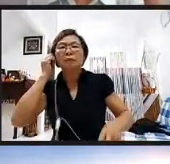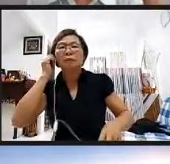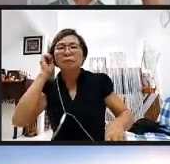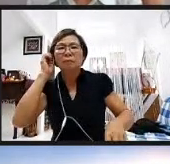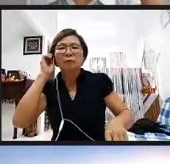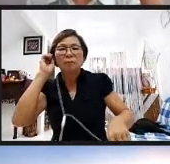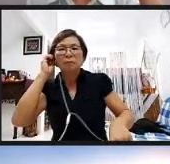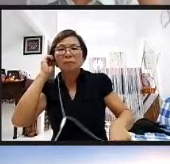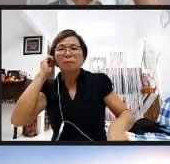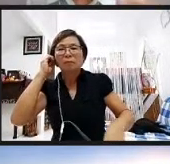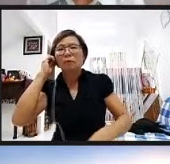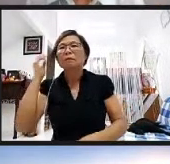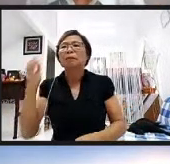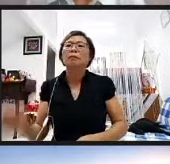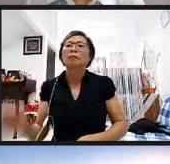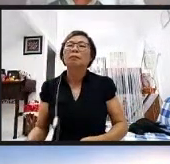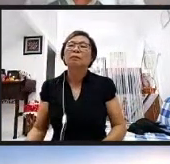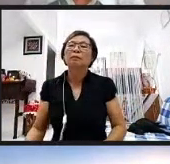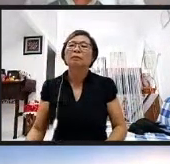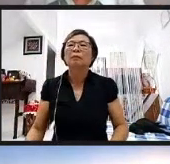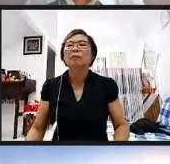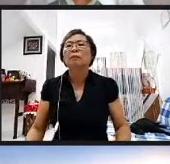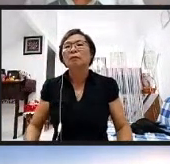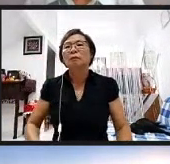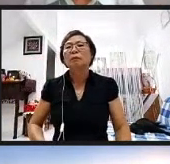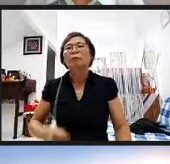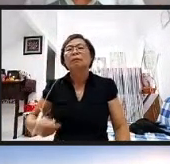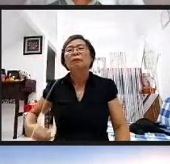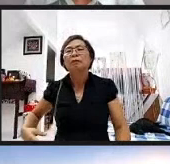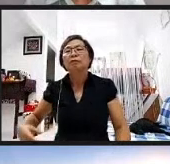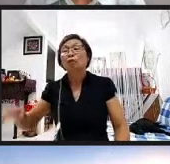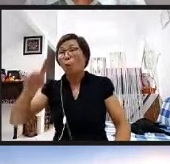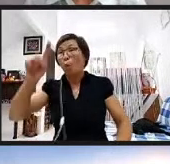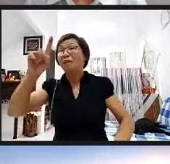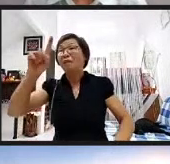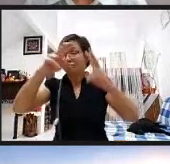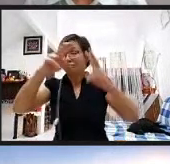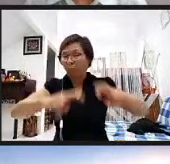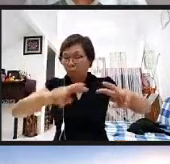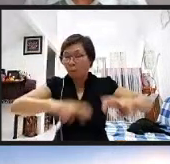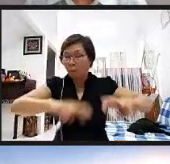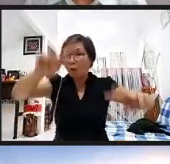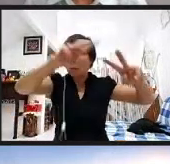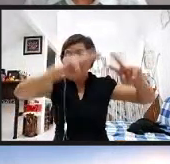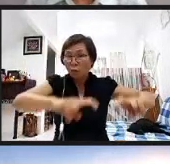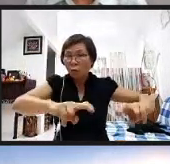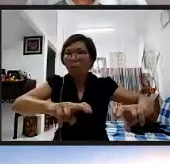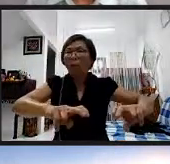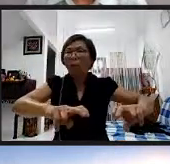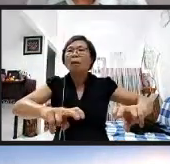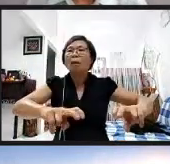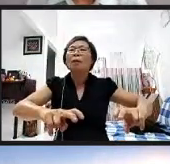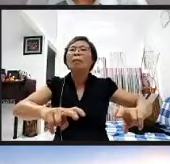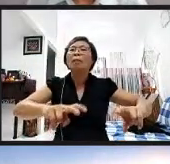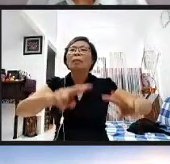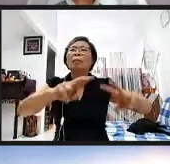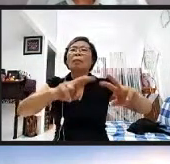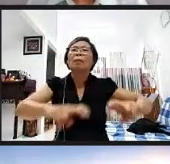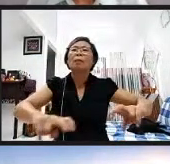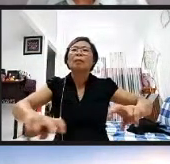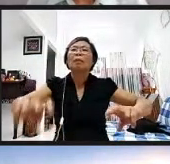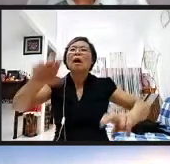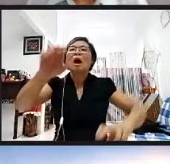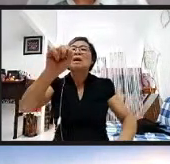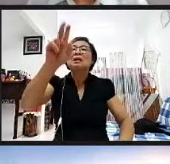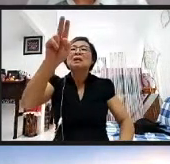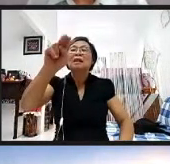Okay, this one I'll skip. Okay, it's one interesting research actually conducted by SunMed. This is online research